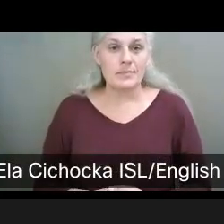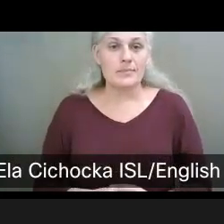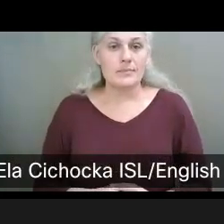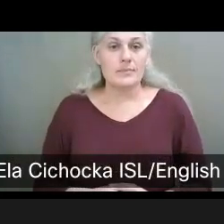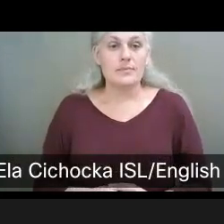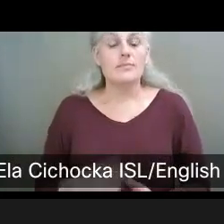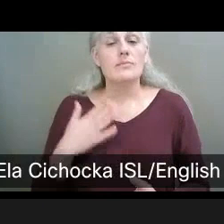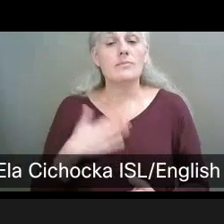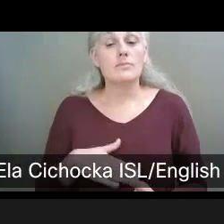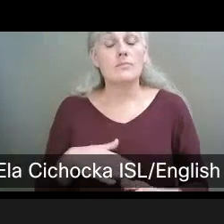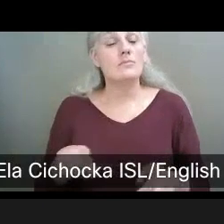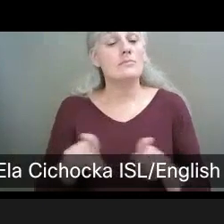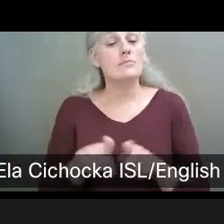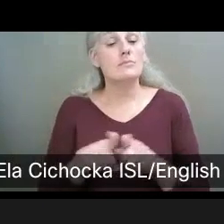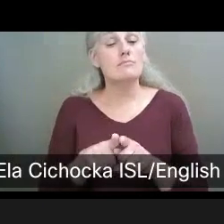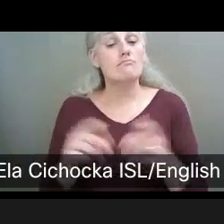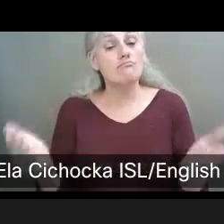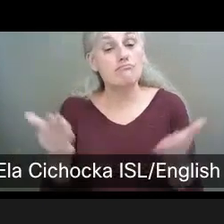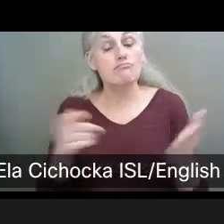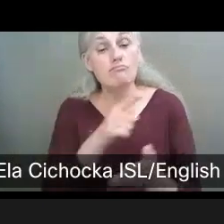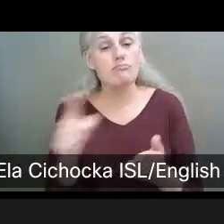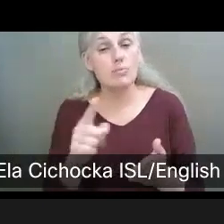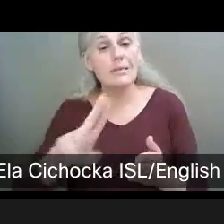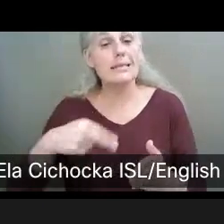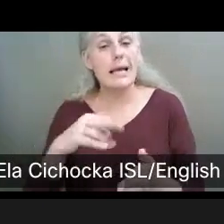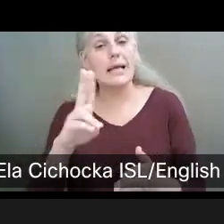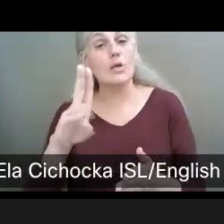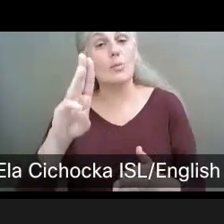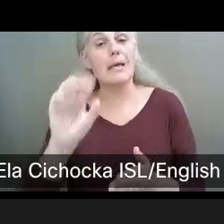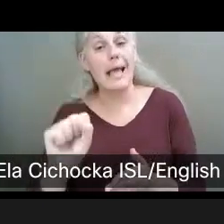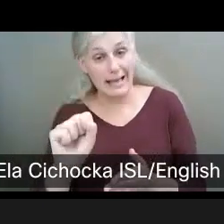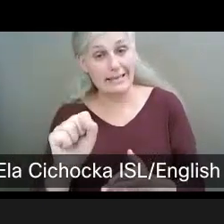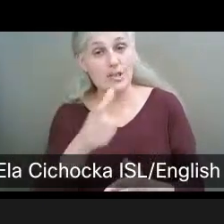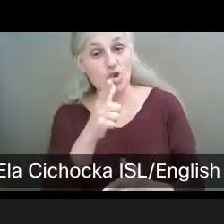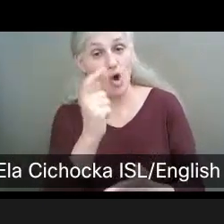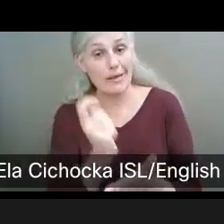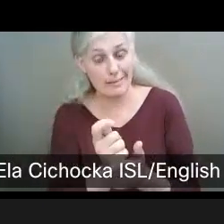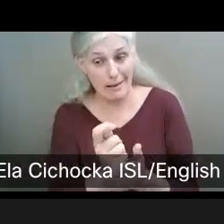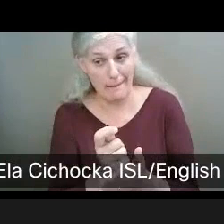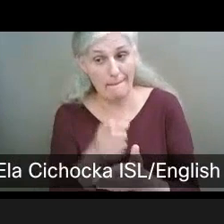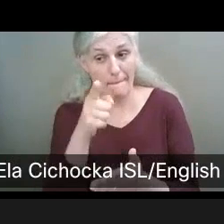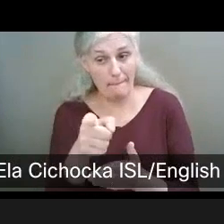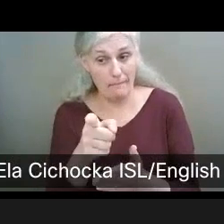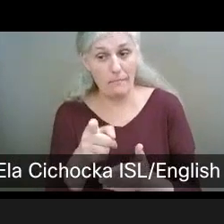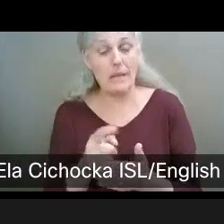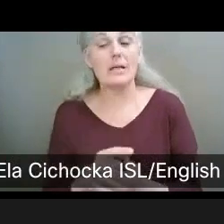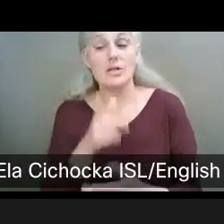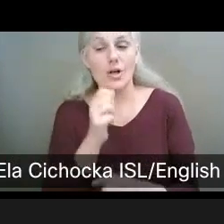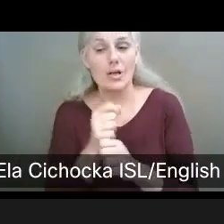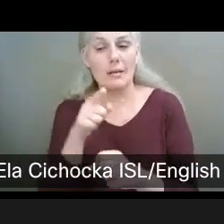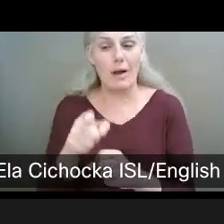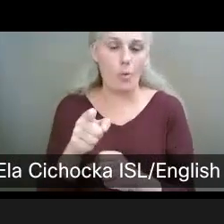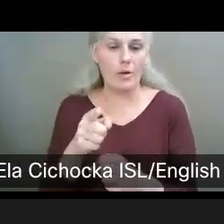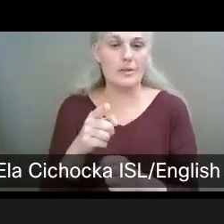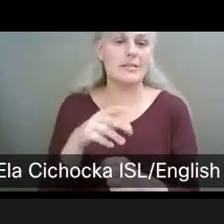Just to also prompt you in relation to the next QPS talk time, which Eva will be delighted to hear is all about building a just culture